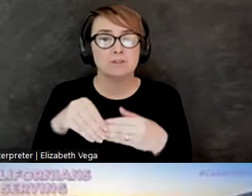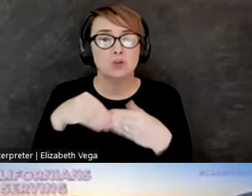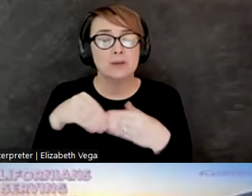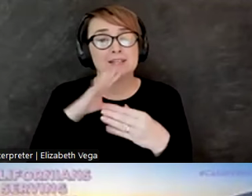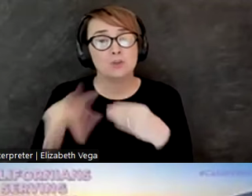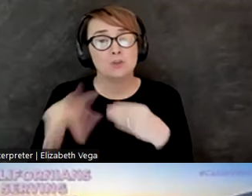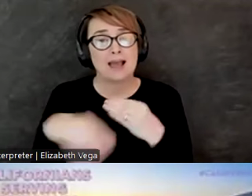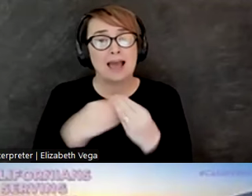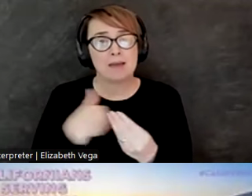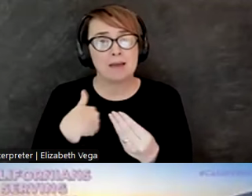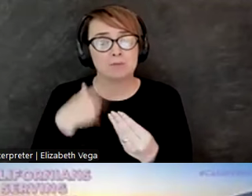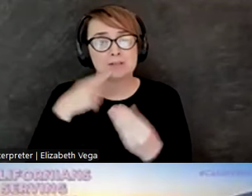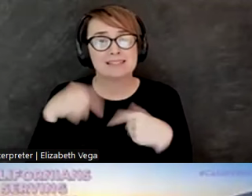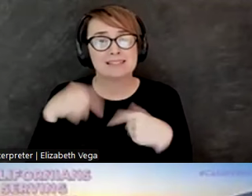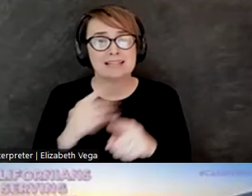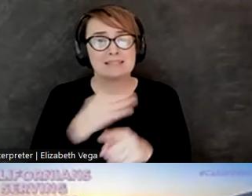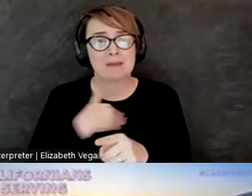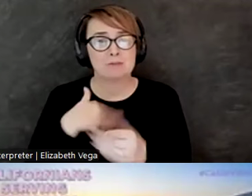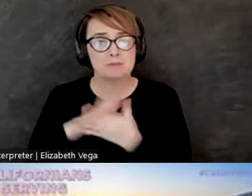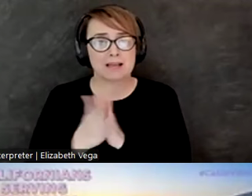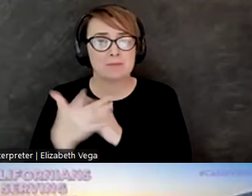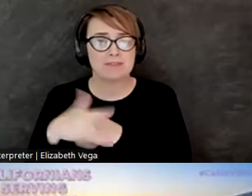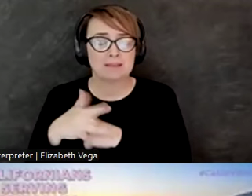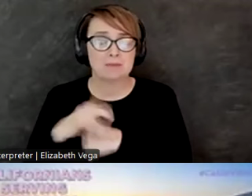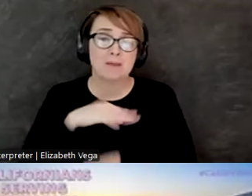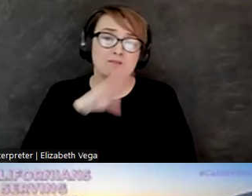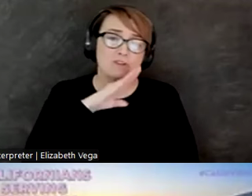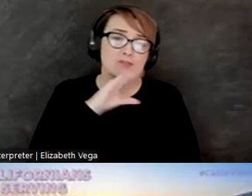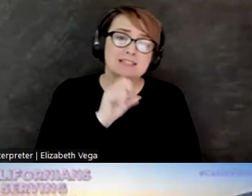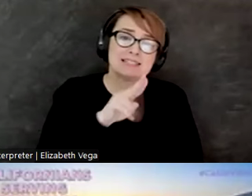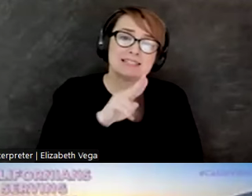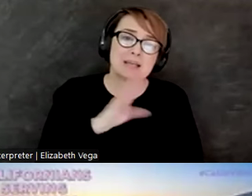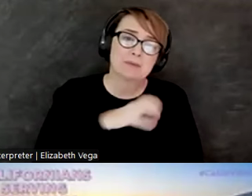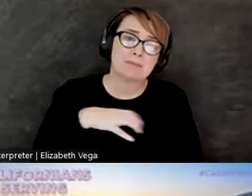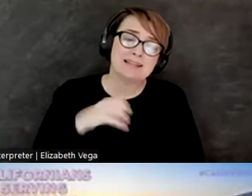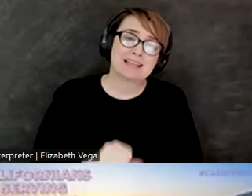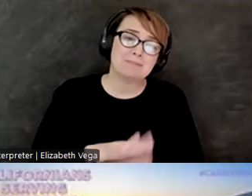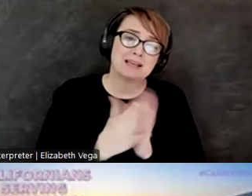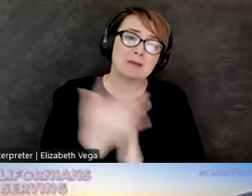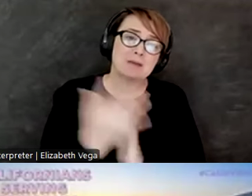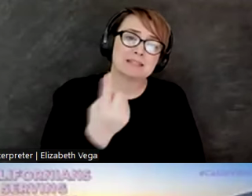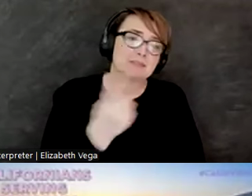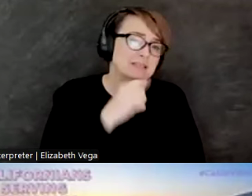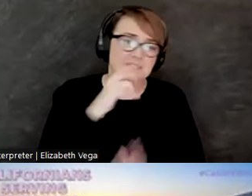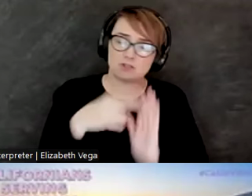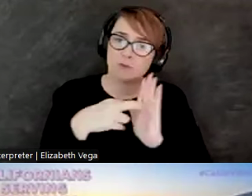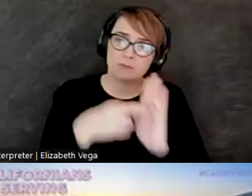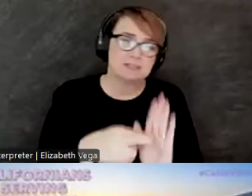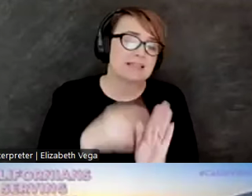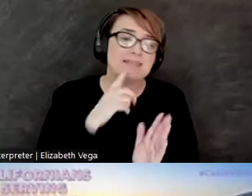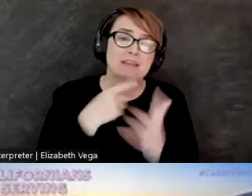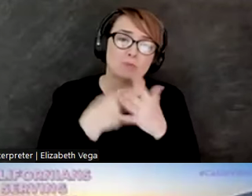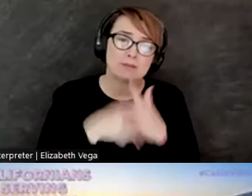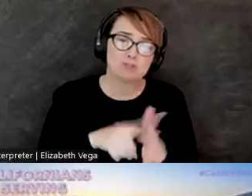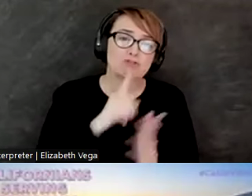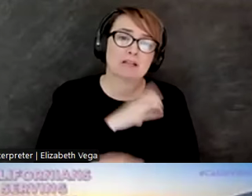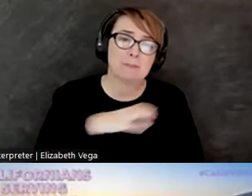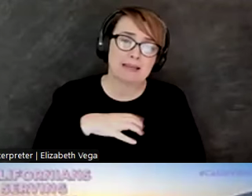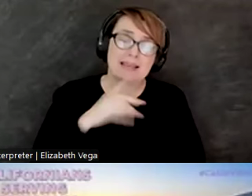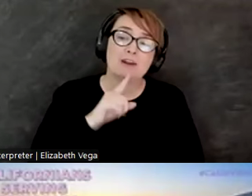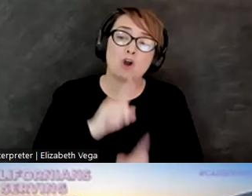available. My frustration is subcommittees can turn into something that is not representative of the original committee. And also, these members are